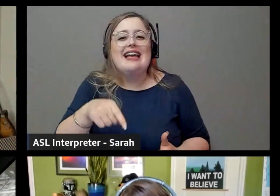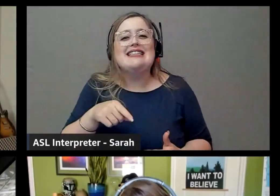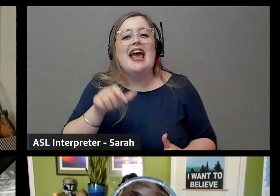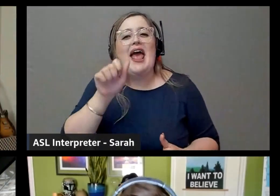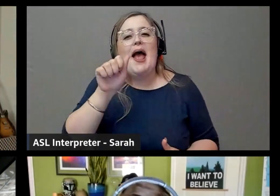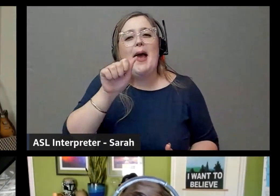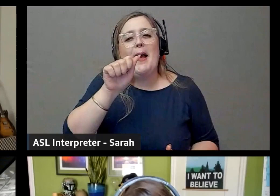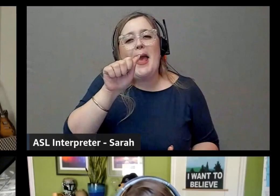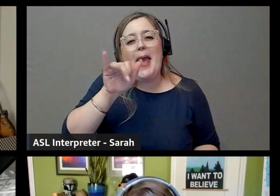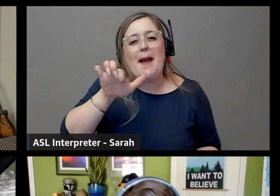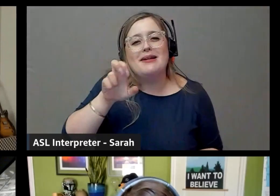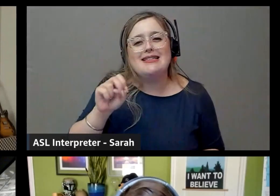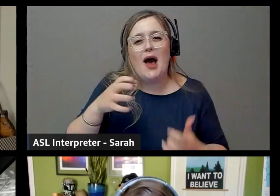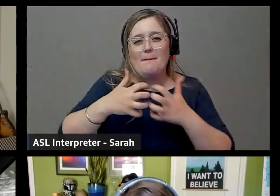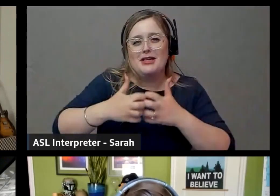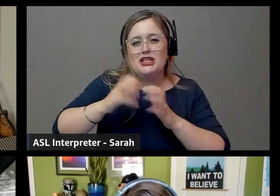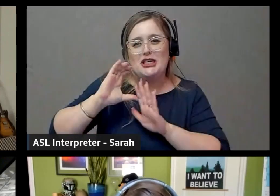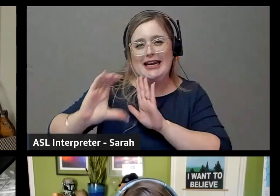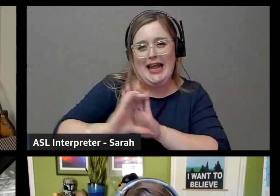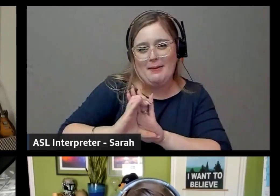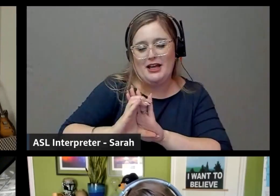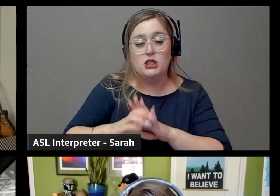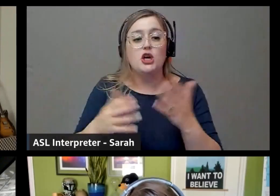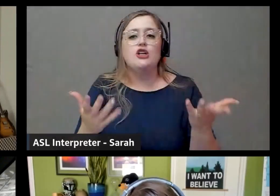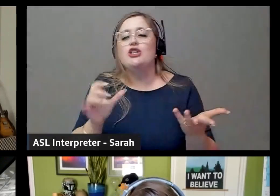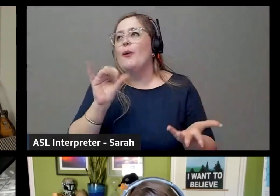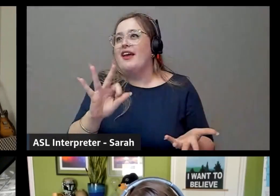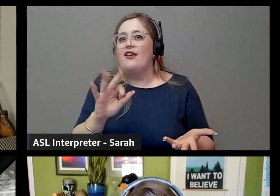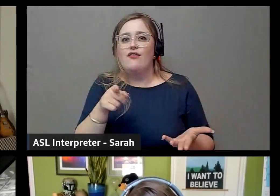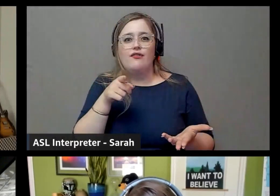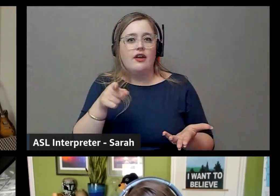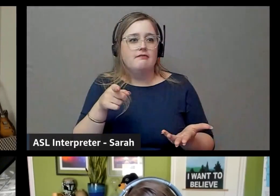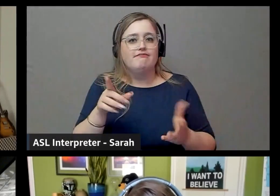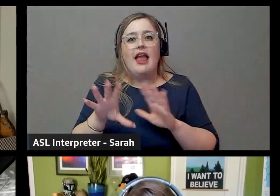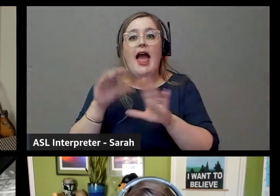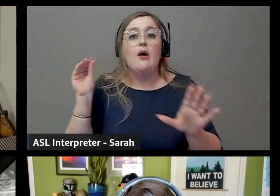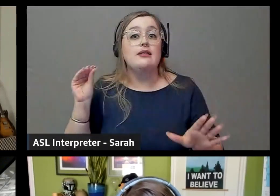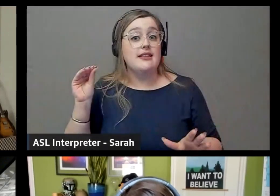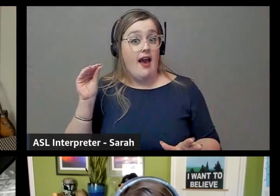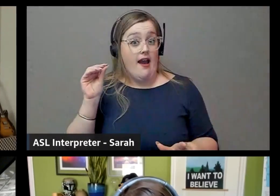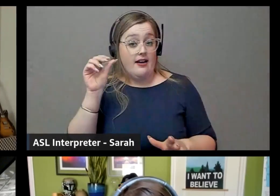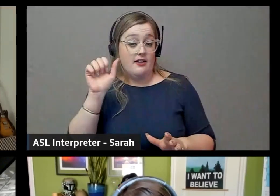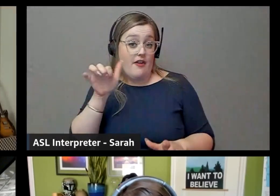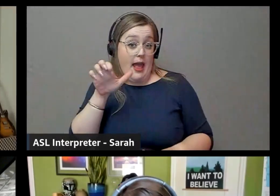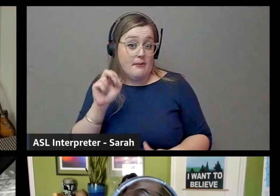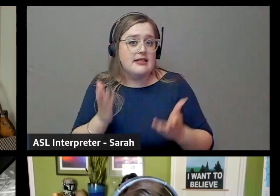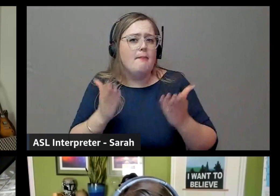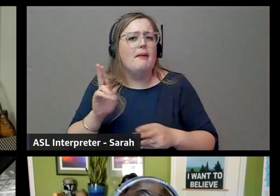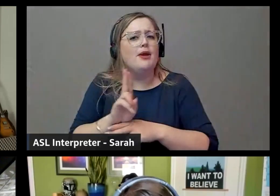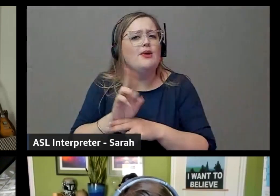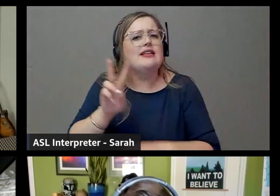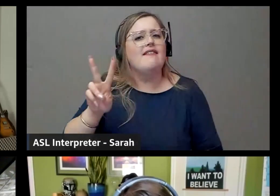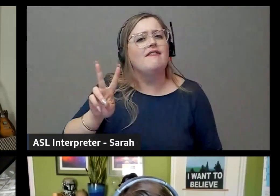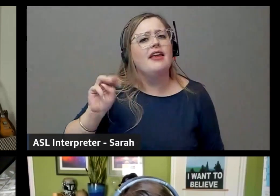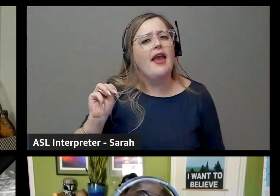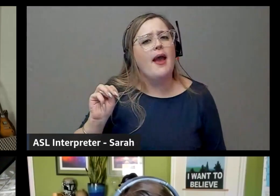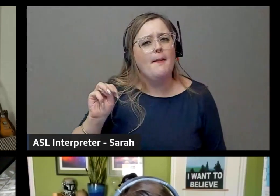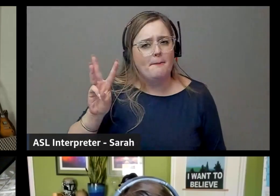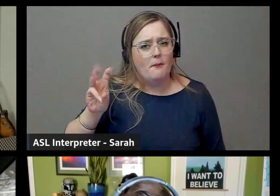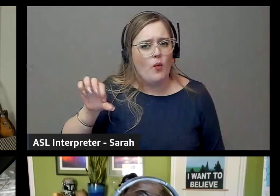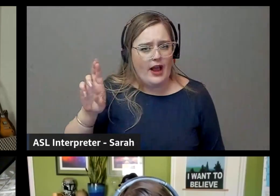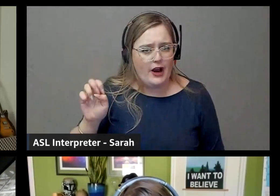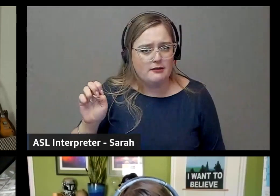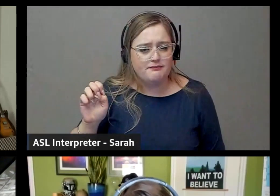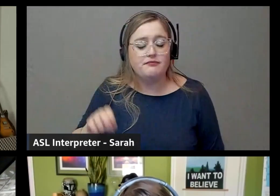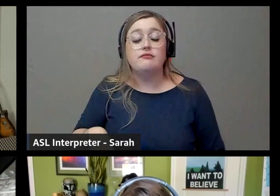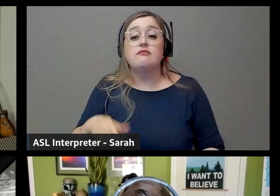have a virtual, if you have, say, VM, like outside of Amazon, you might be using VMware or something like that. And then when you have a